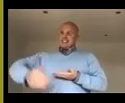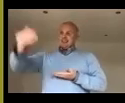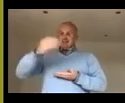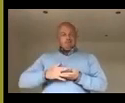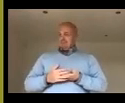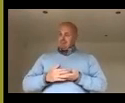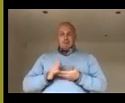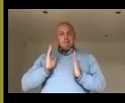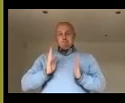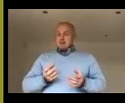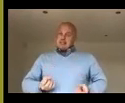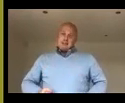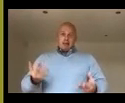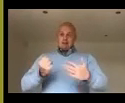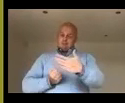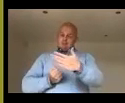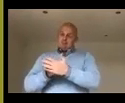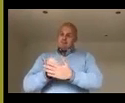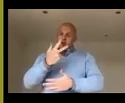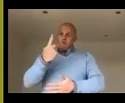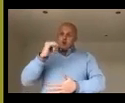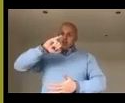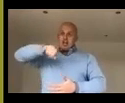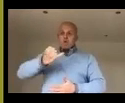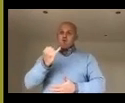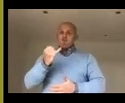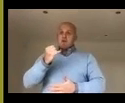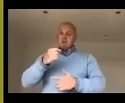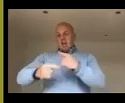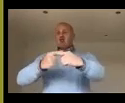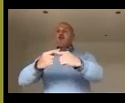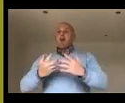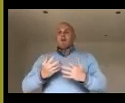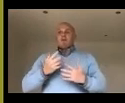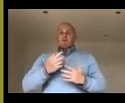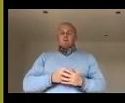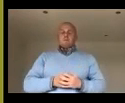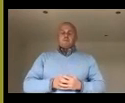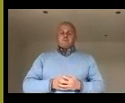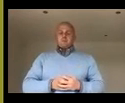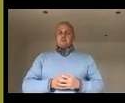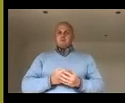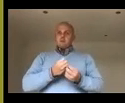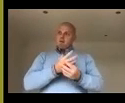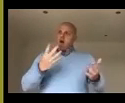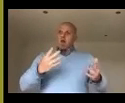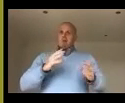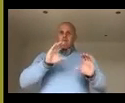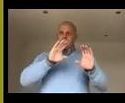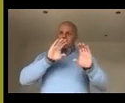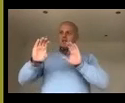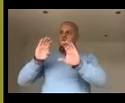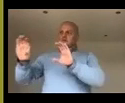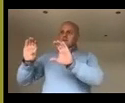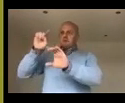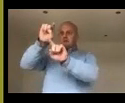fairly short-term funding. And what we're finding with a lot of funders that are supporting pandemic